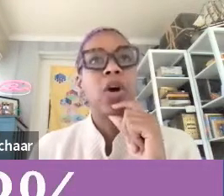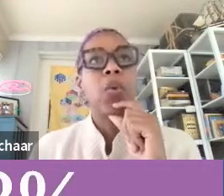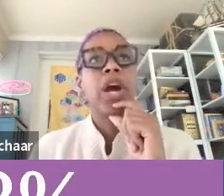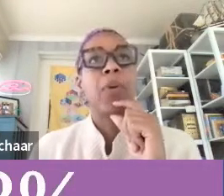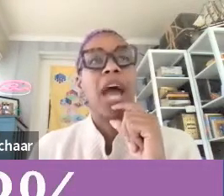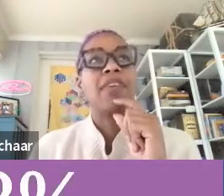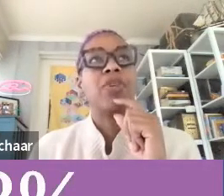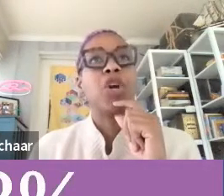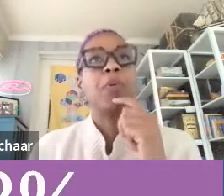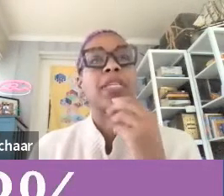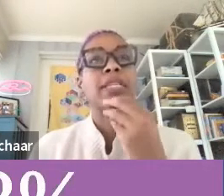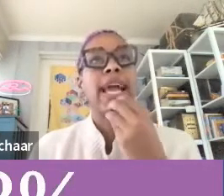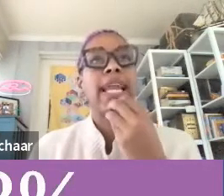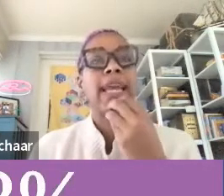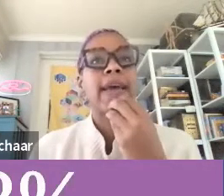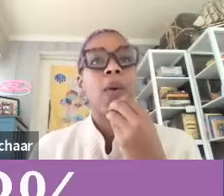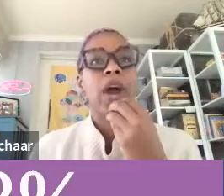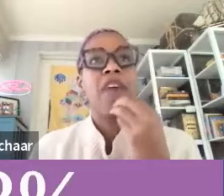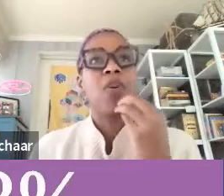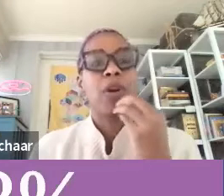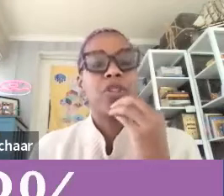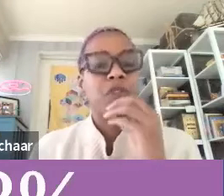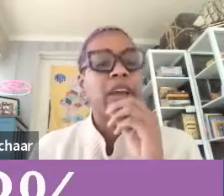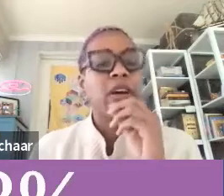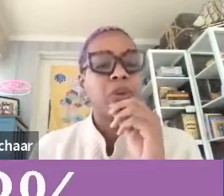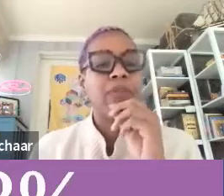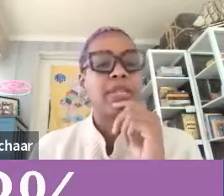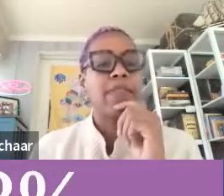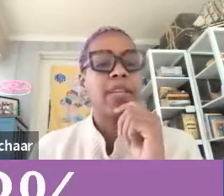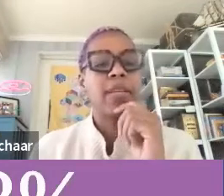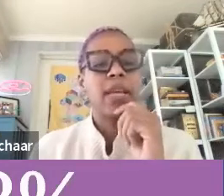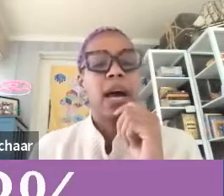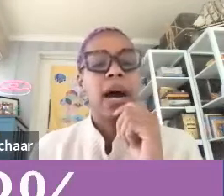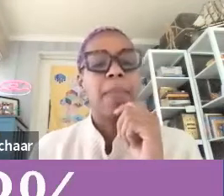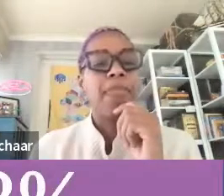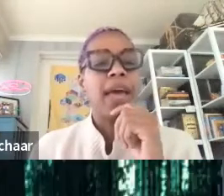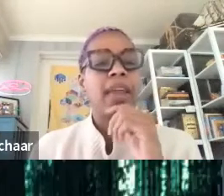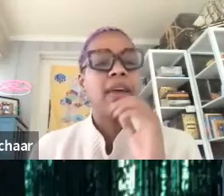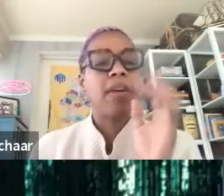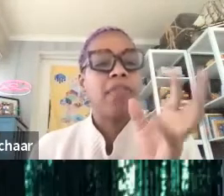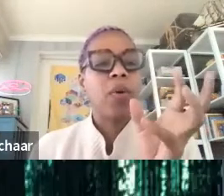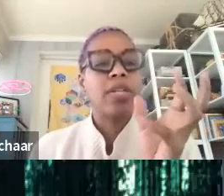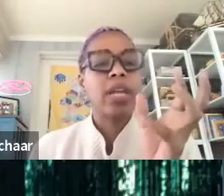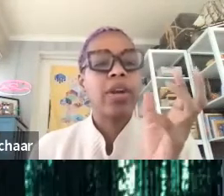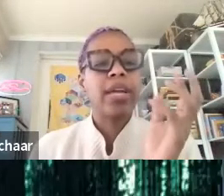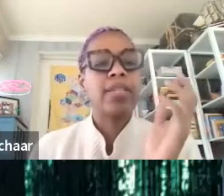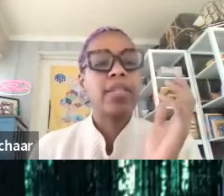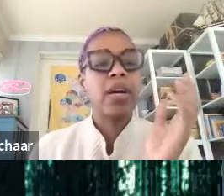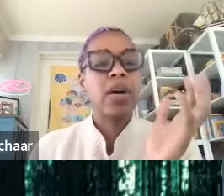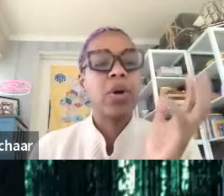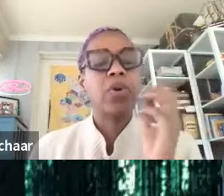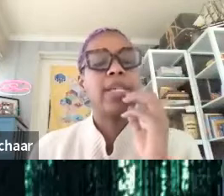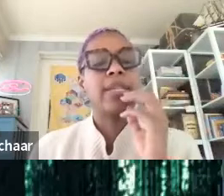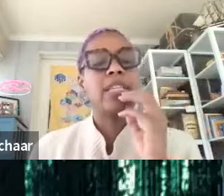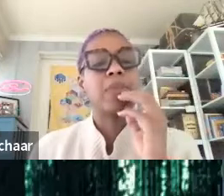Brazil, where we have a utopic society where everyone is surveilled 24/7. And then, of course, there is